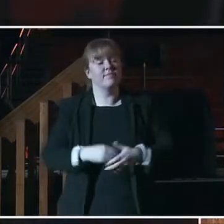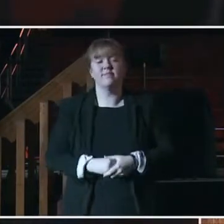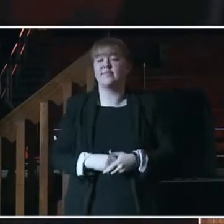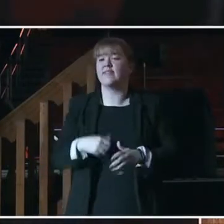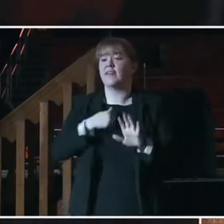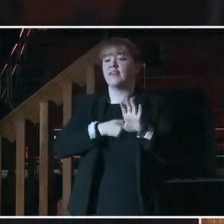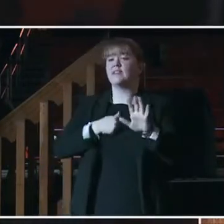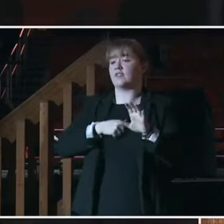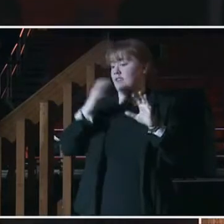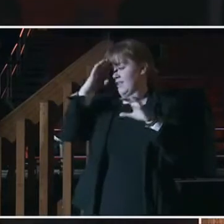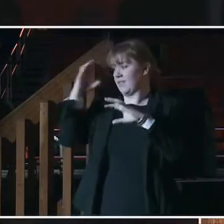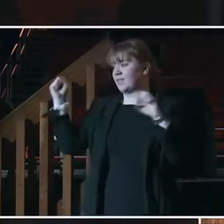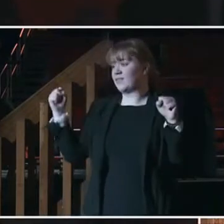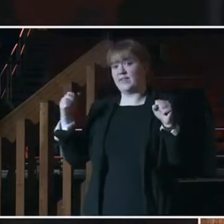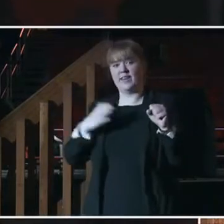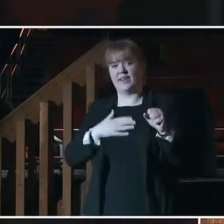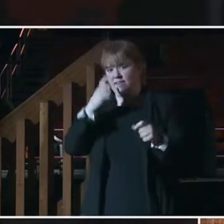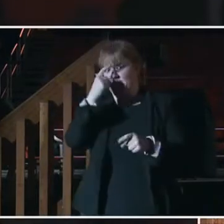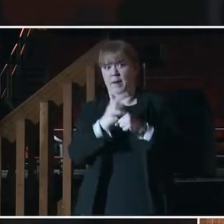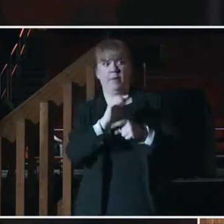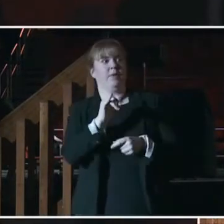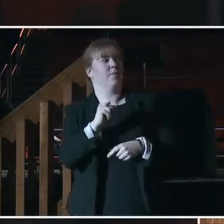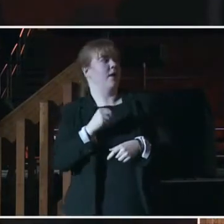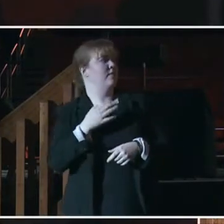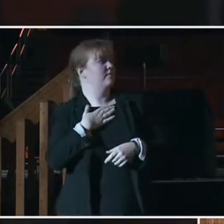Sorry to the chancellor and to my brother Brian.